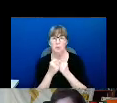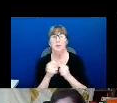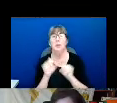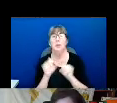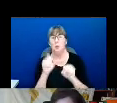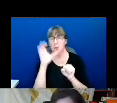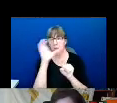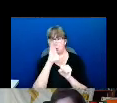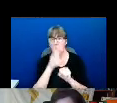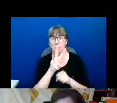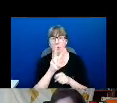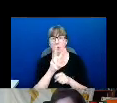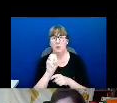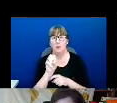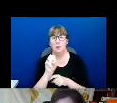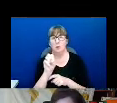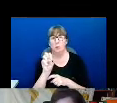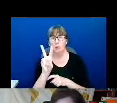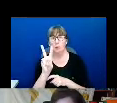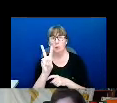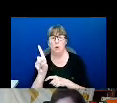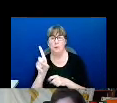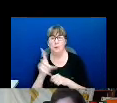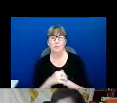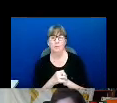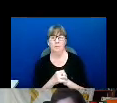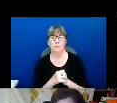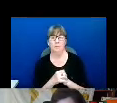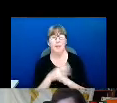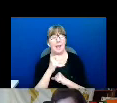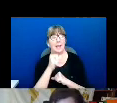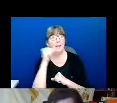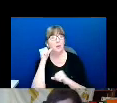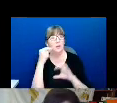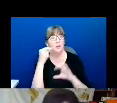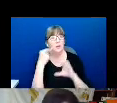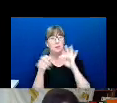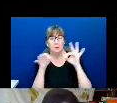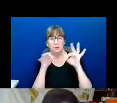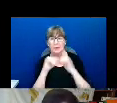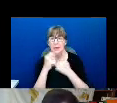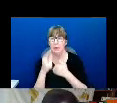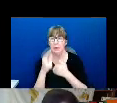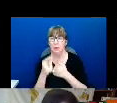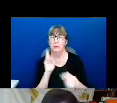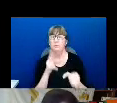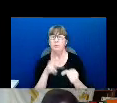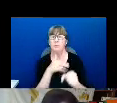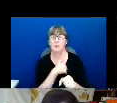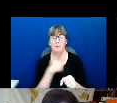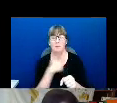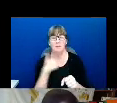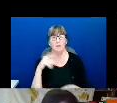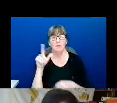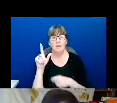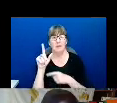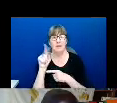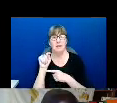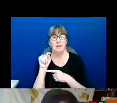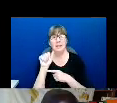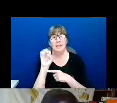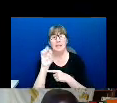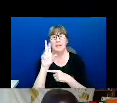2021. Now, yesterday's email also explained how you could become a member of the task force team by completing